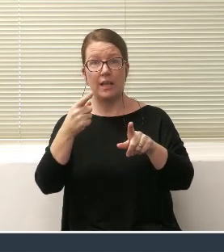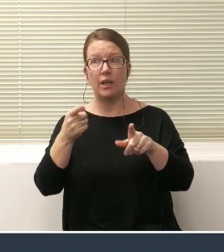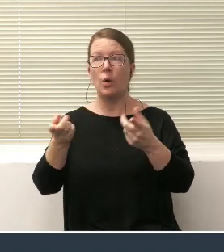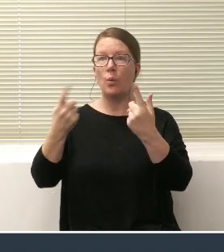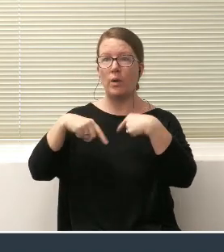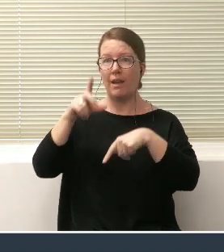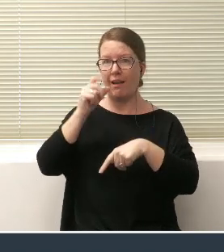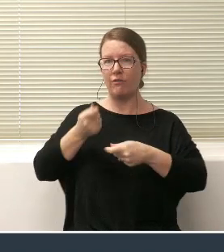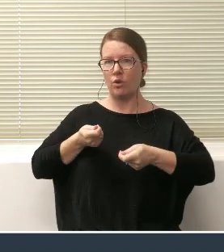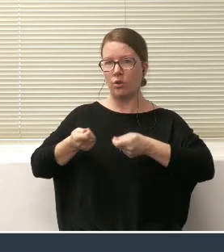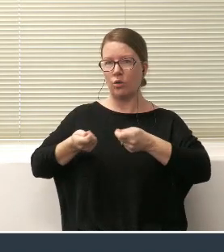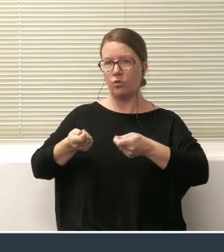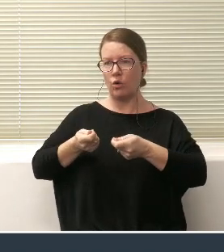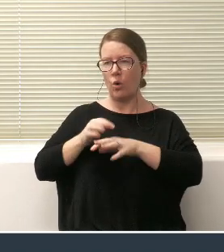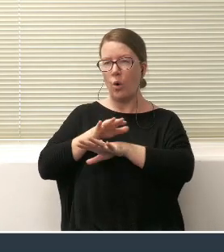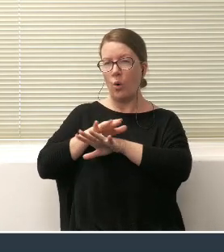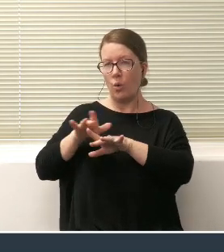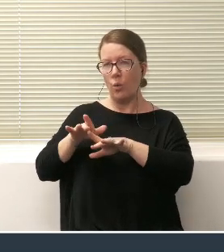would have control over who we